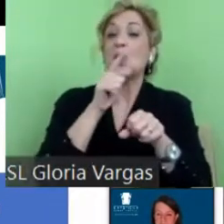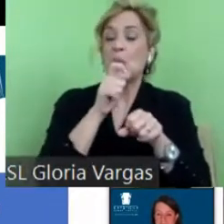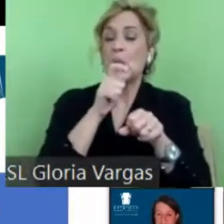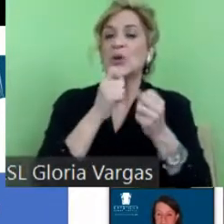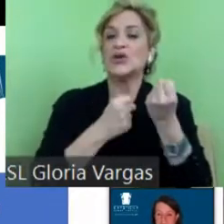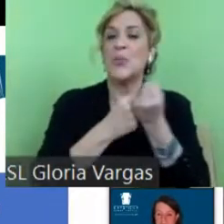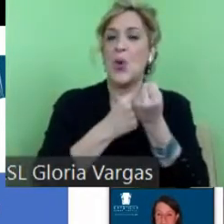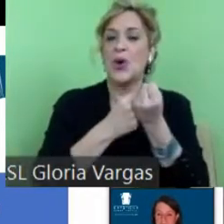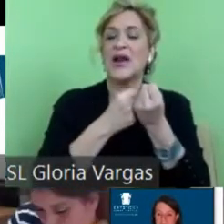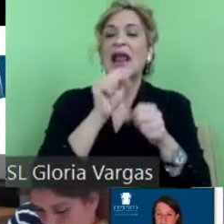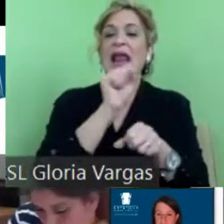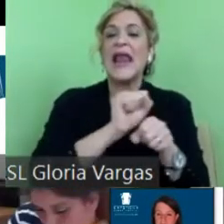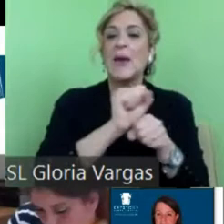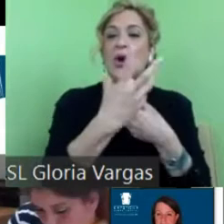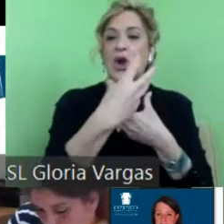next slide, please.